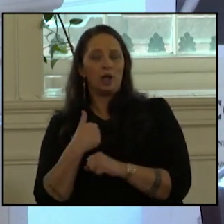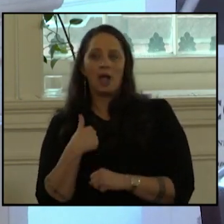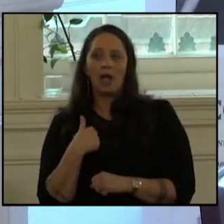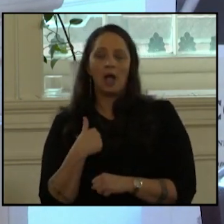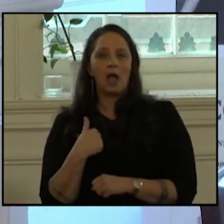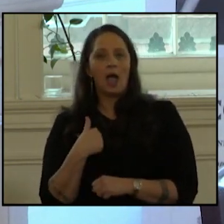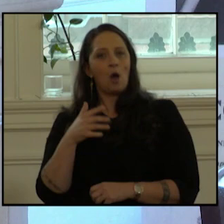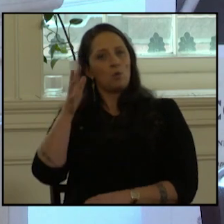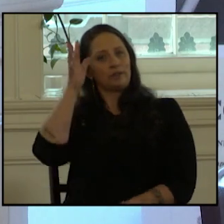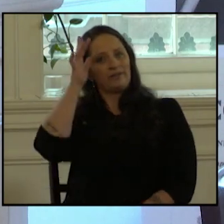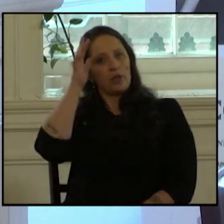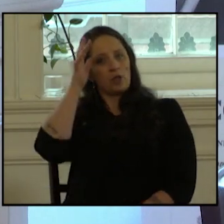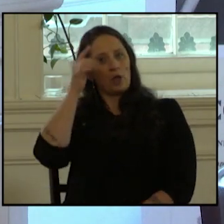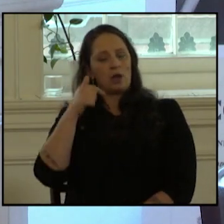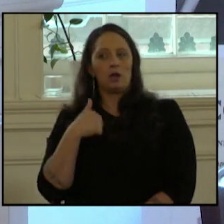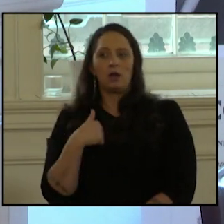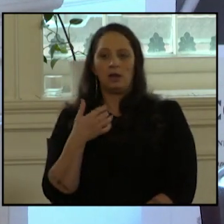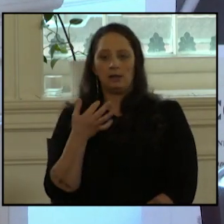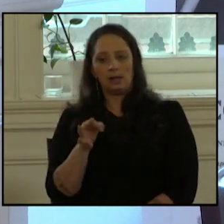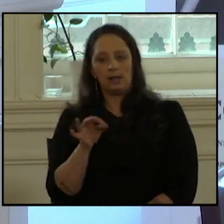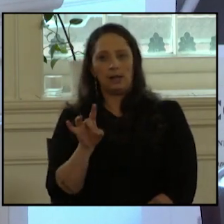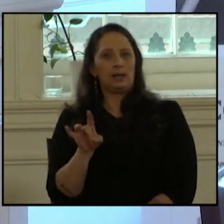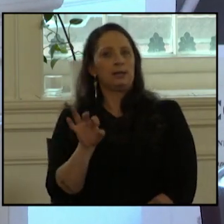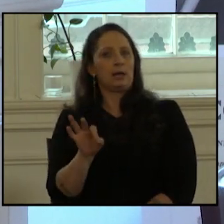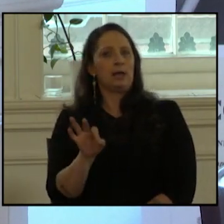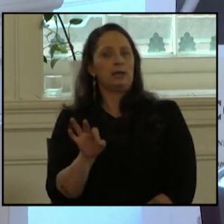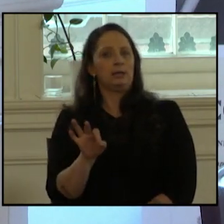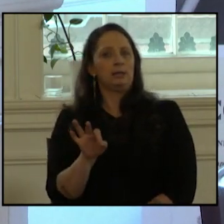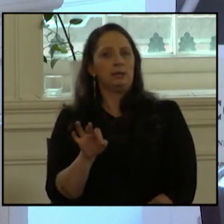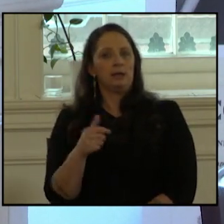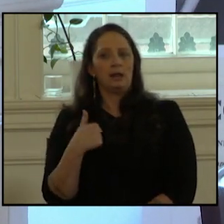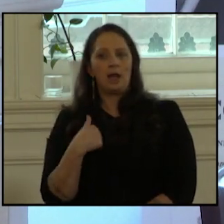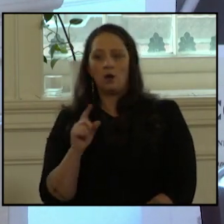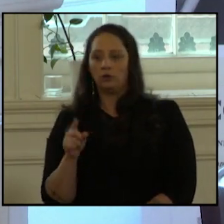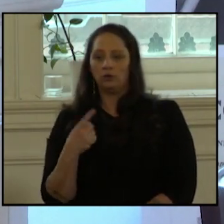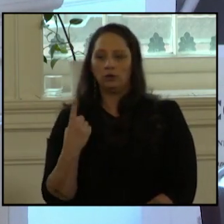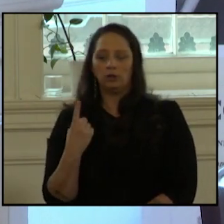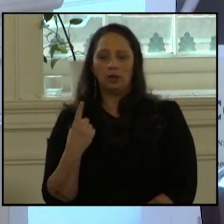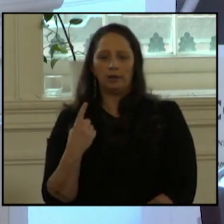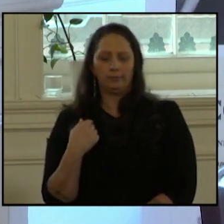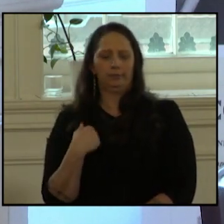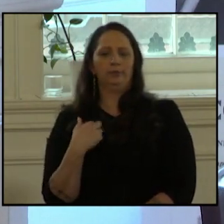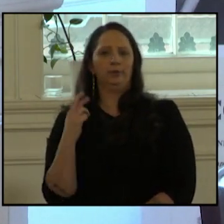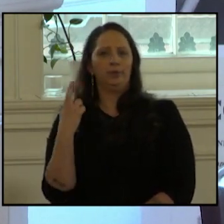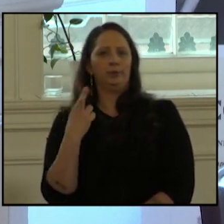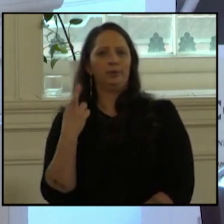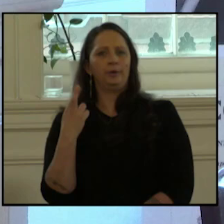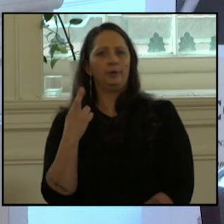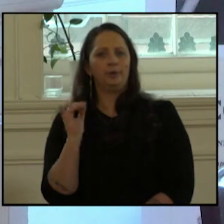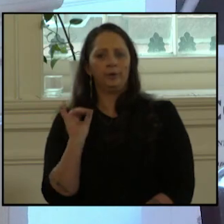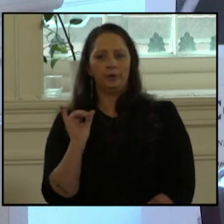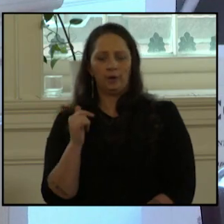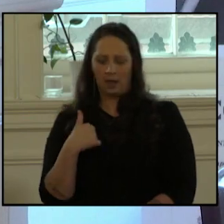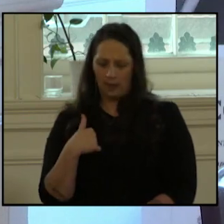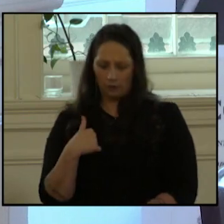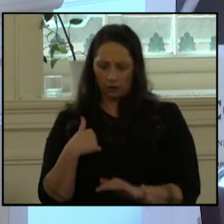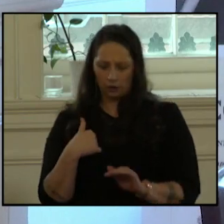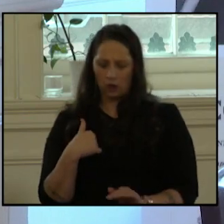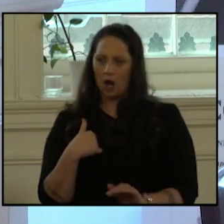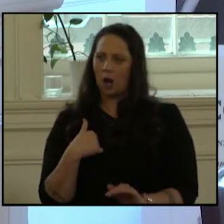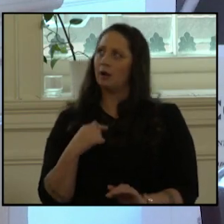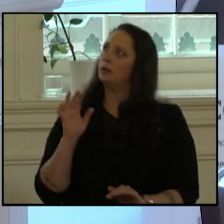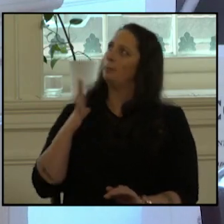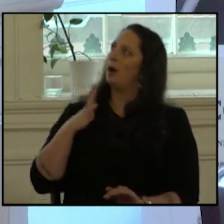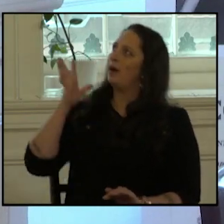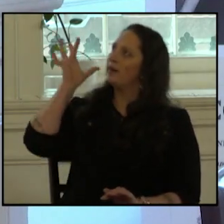father, you know, and it was 1989, and I was just coming to a realization, being a child of a man